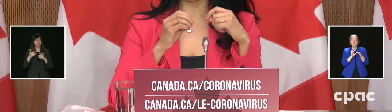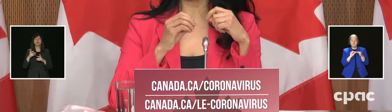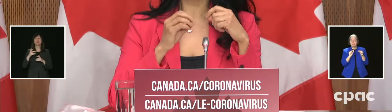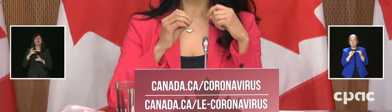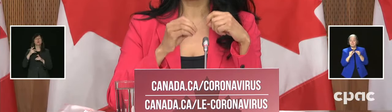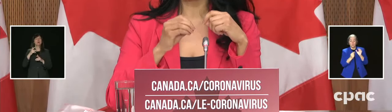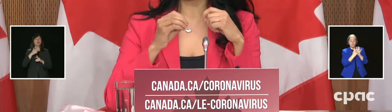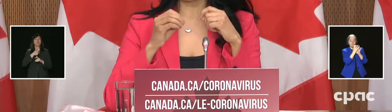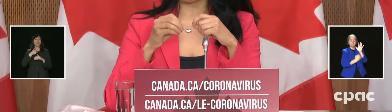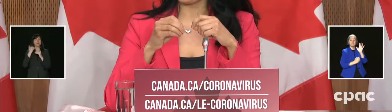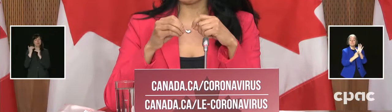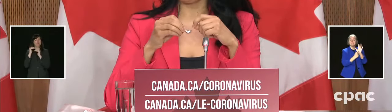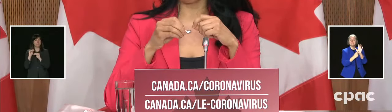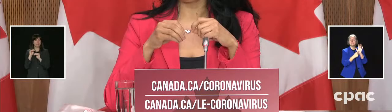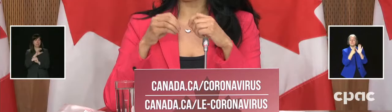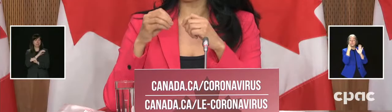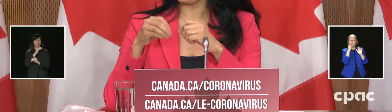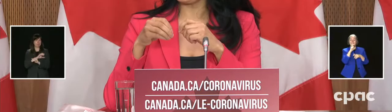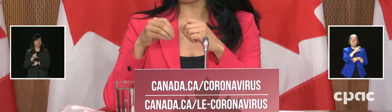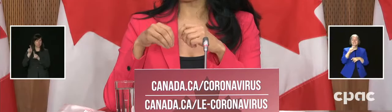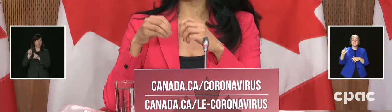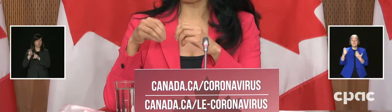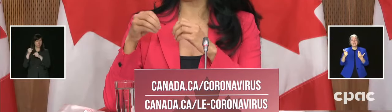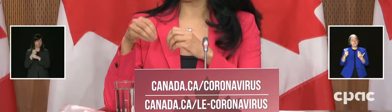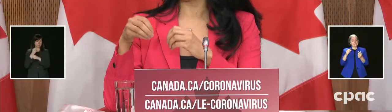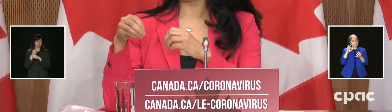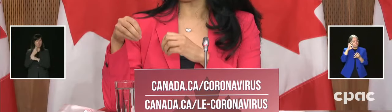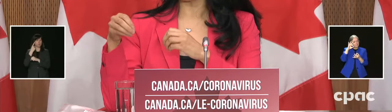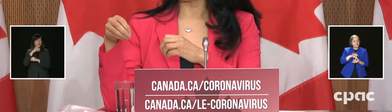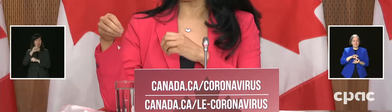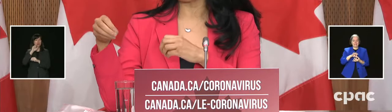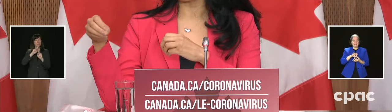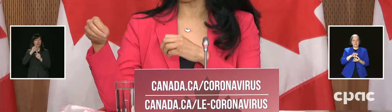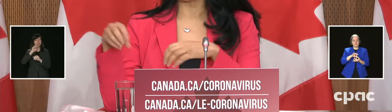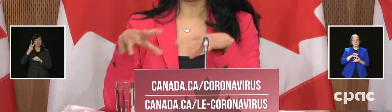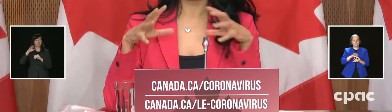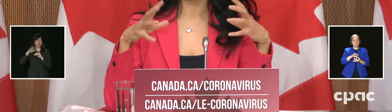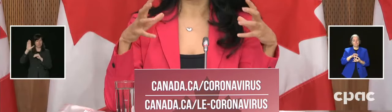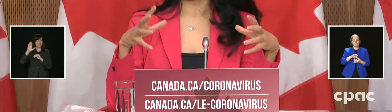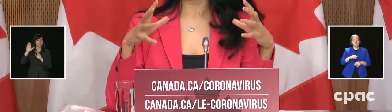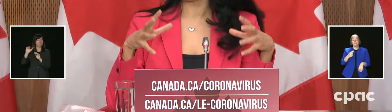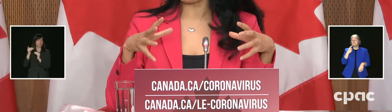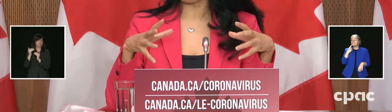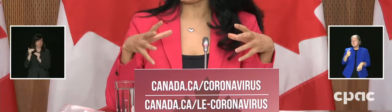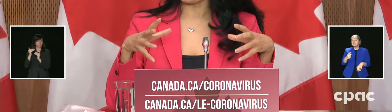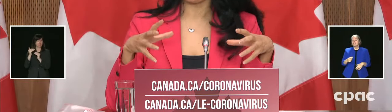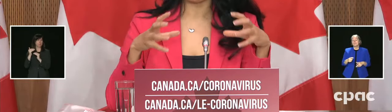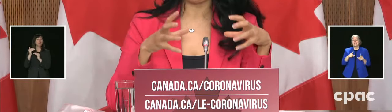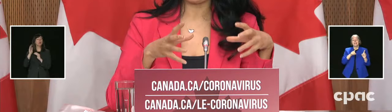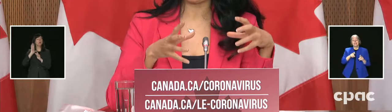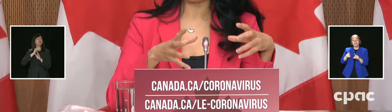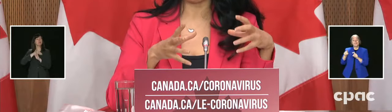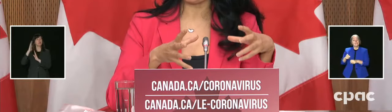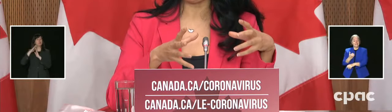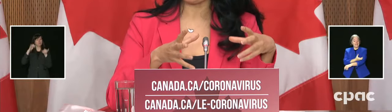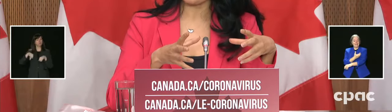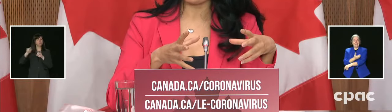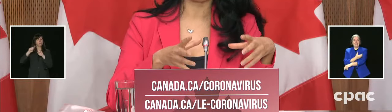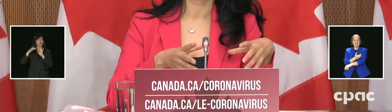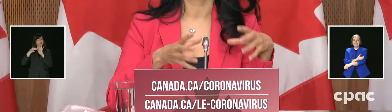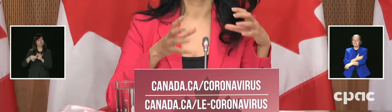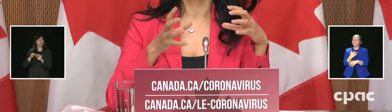limited clinical trial data for people 65 years of age and older. And that's sort of that is our gold standard, but it really is the